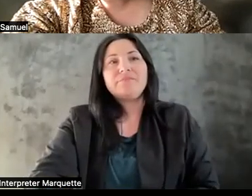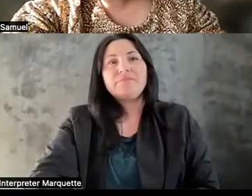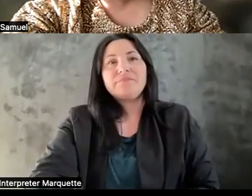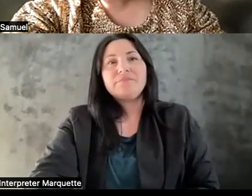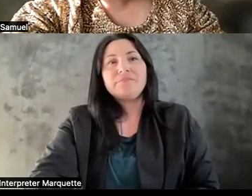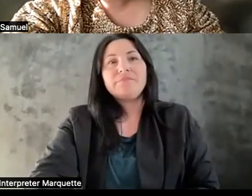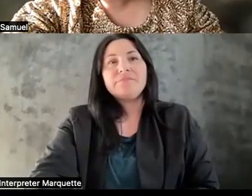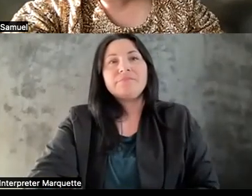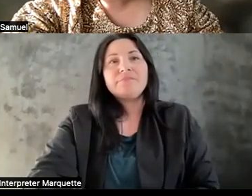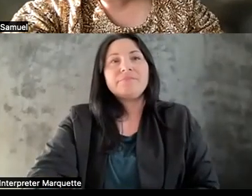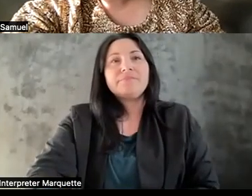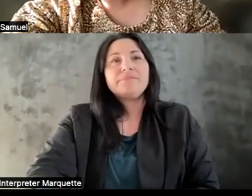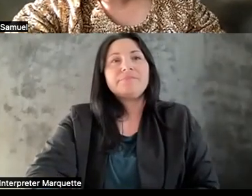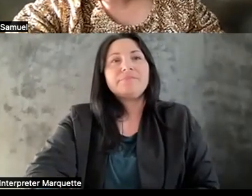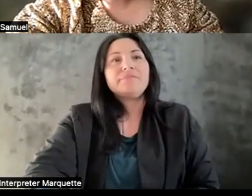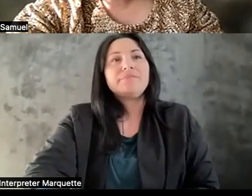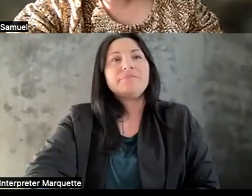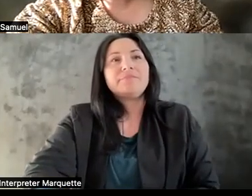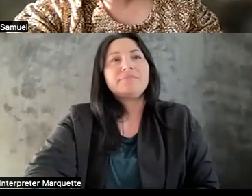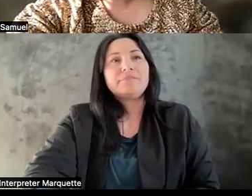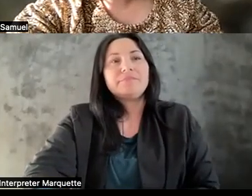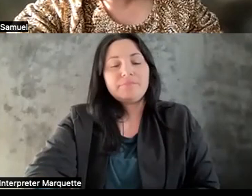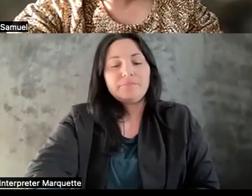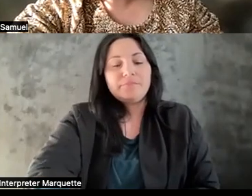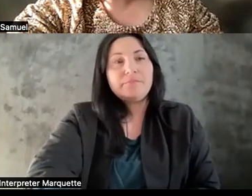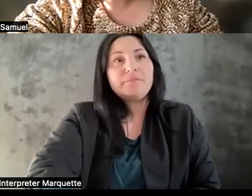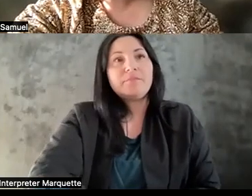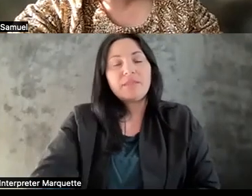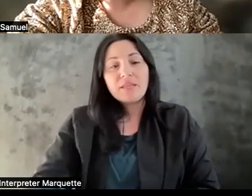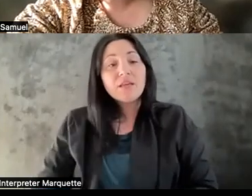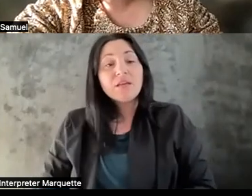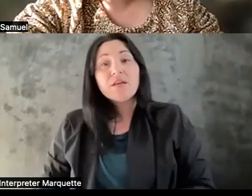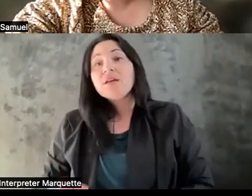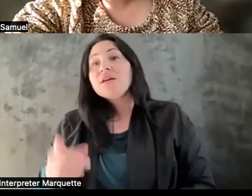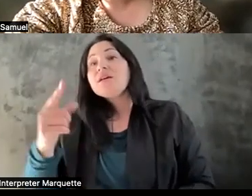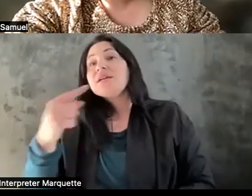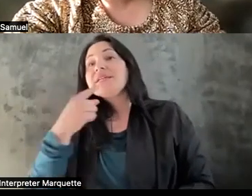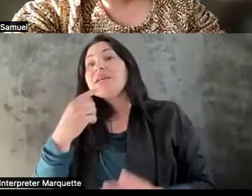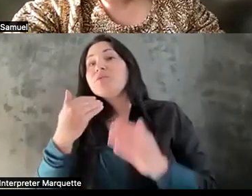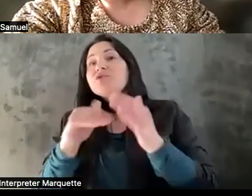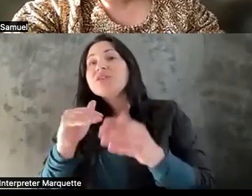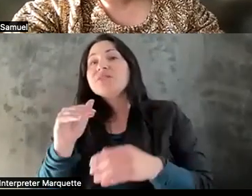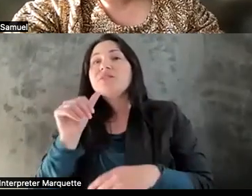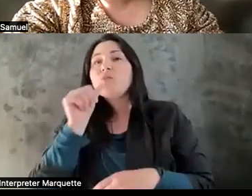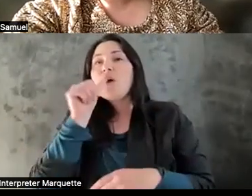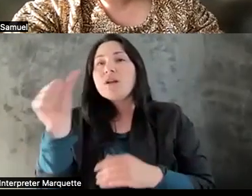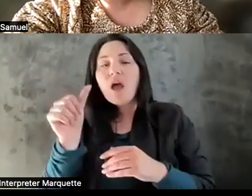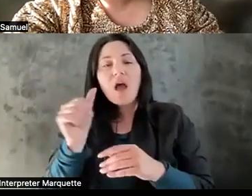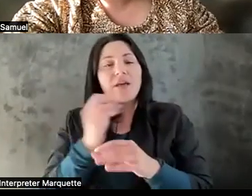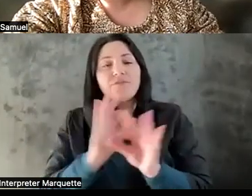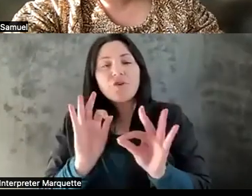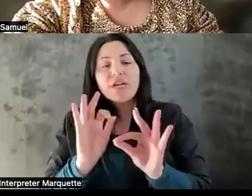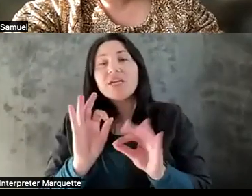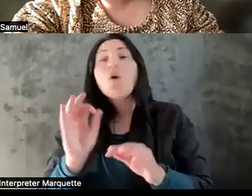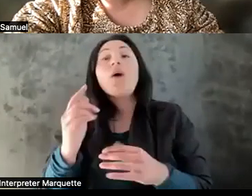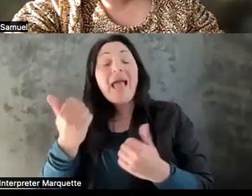Let's see. Restrictions, lunches like nut-free. So you will be getting the question is, are